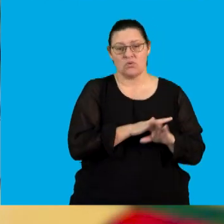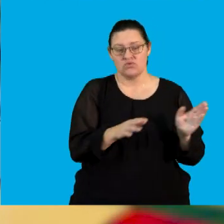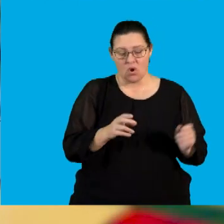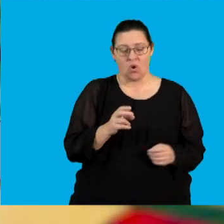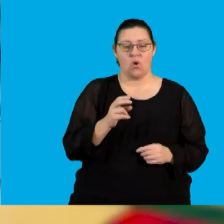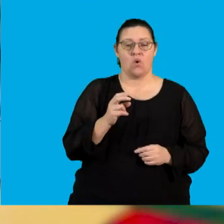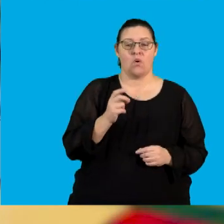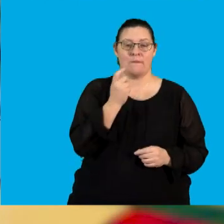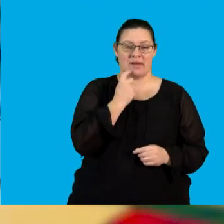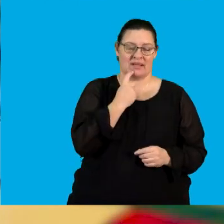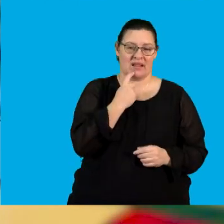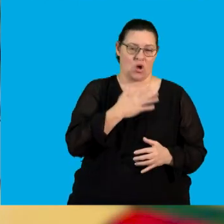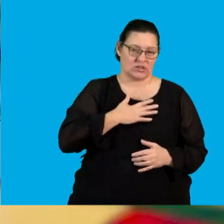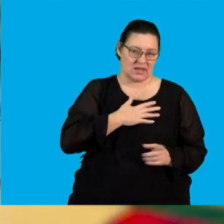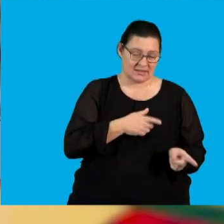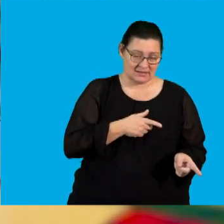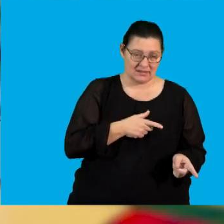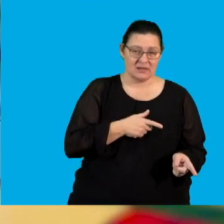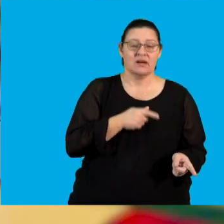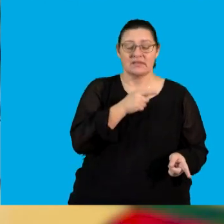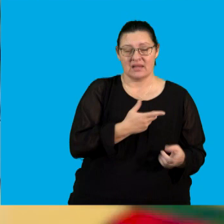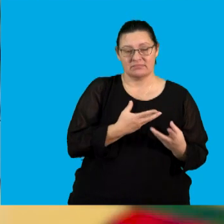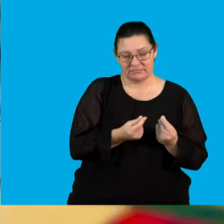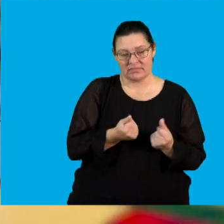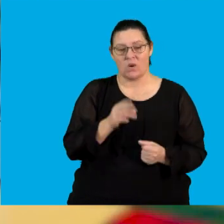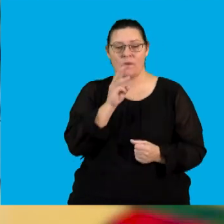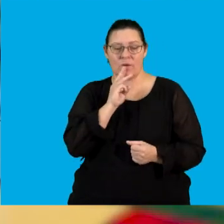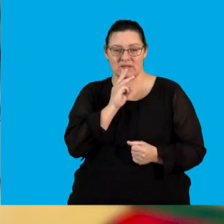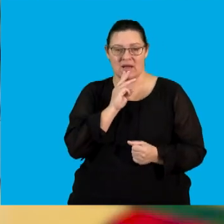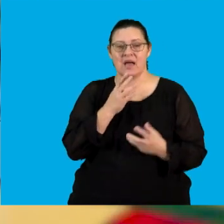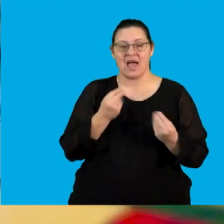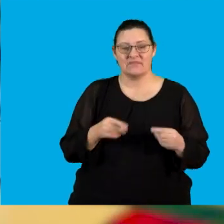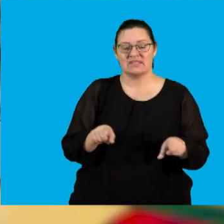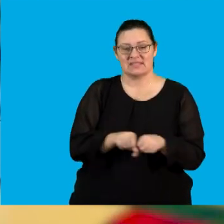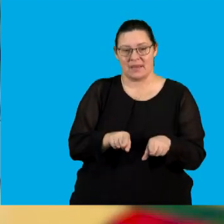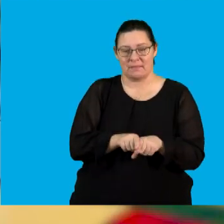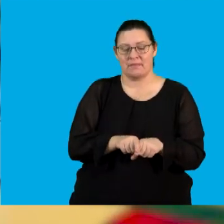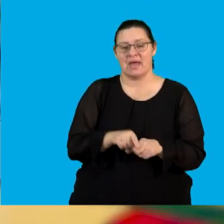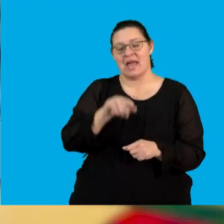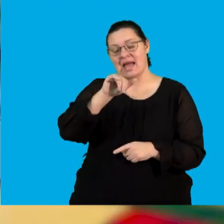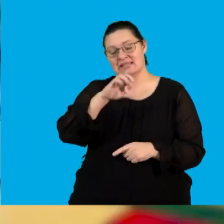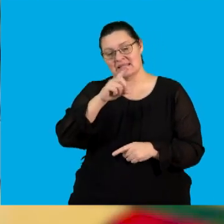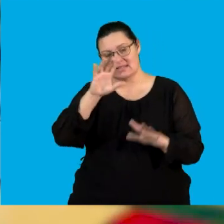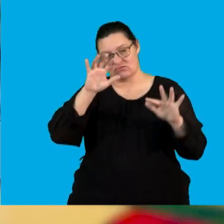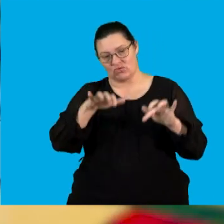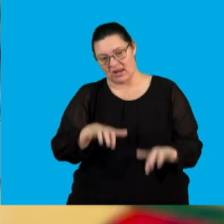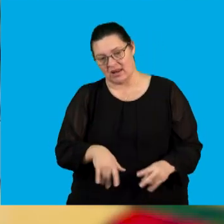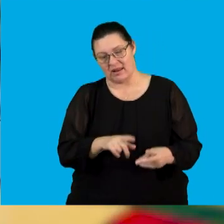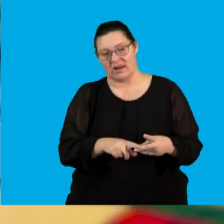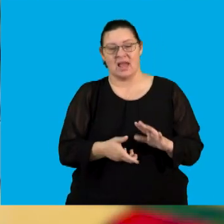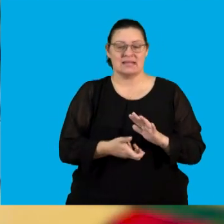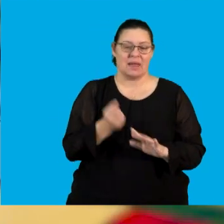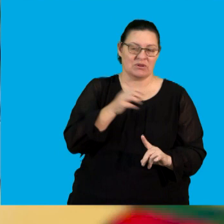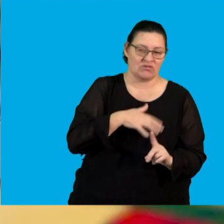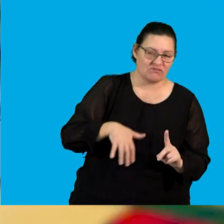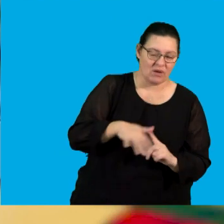a non-metal oxide. Then that non-metal oxide dissolved in water, we can have such things called our acid rain, and